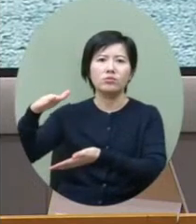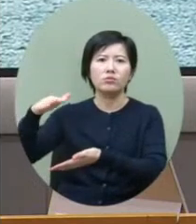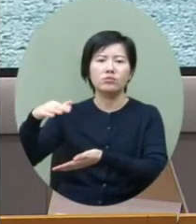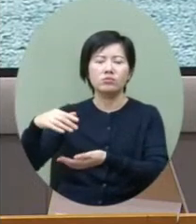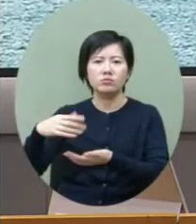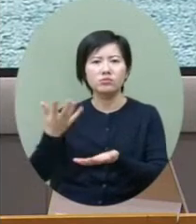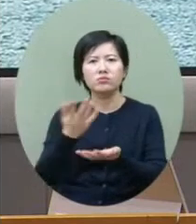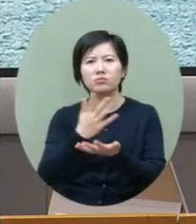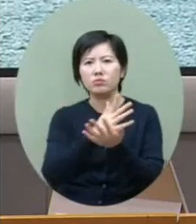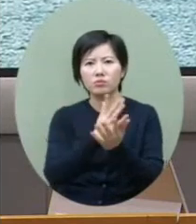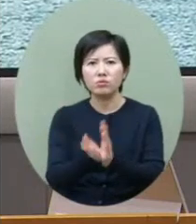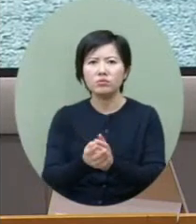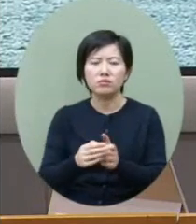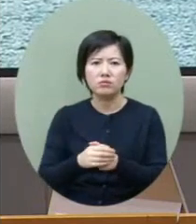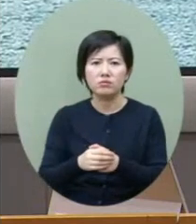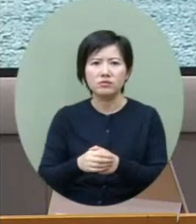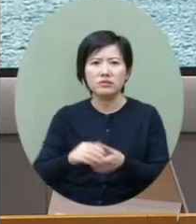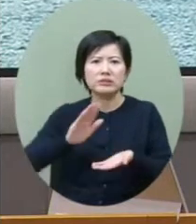logistics,